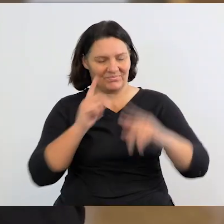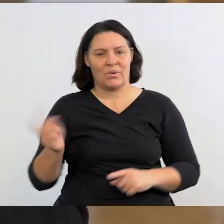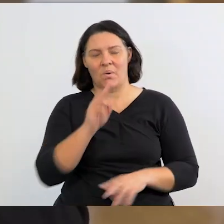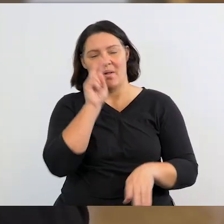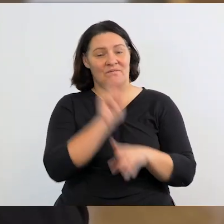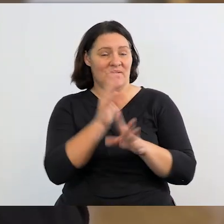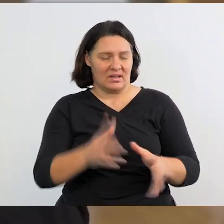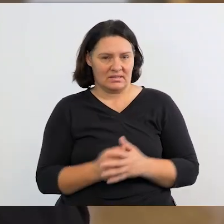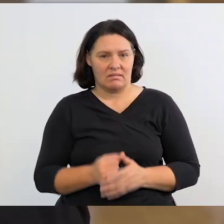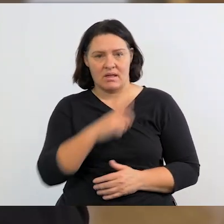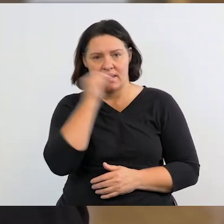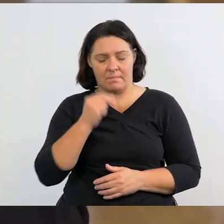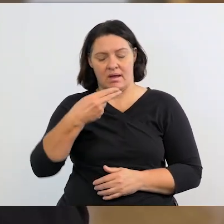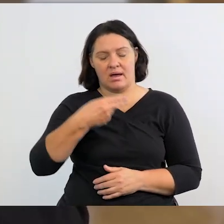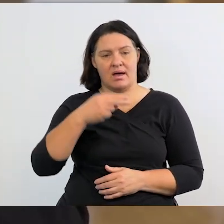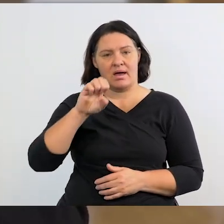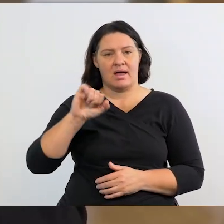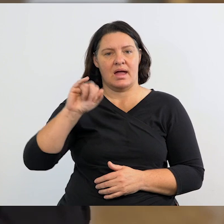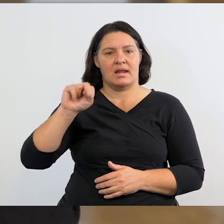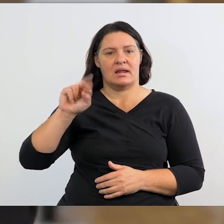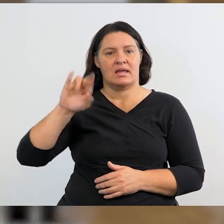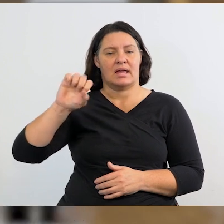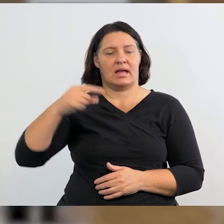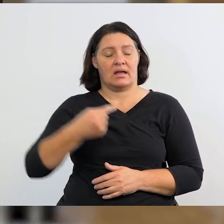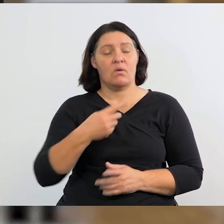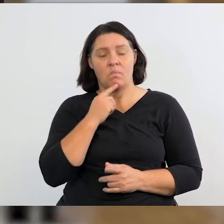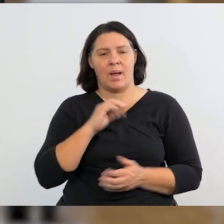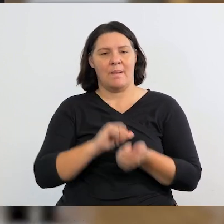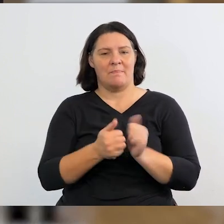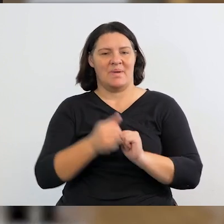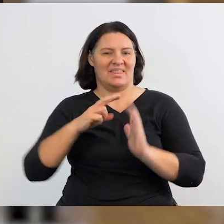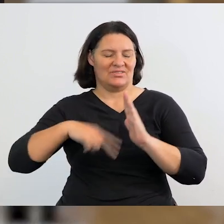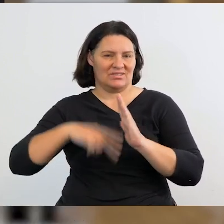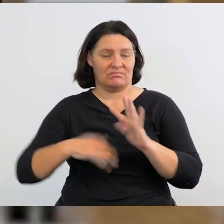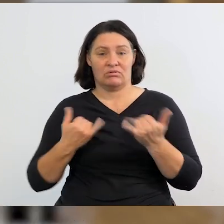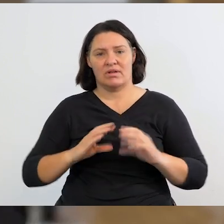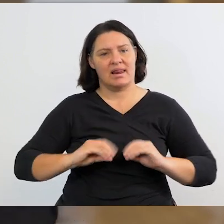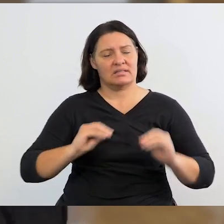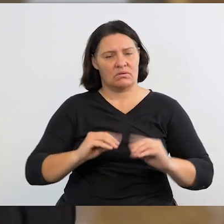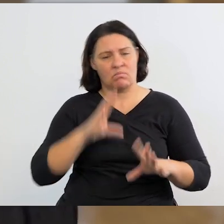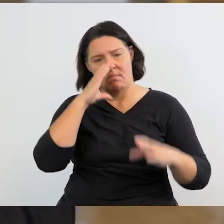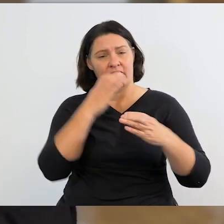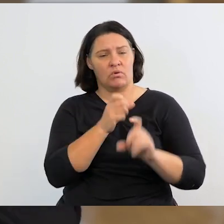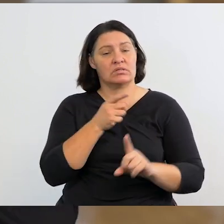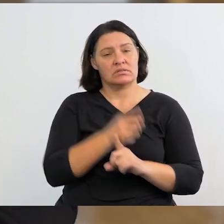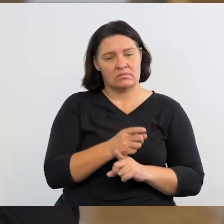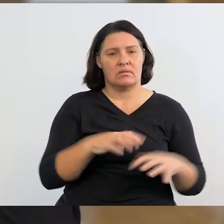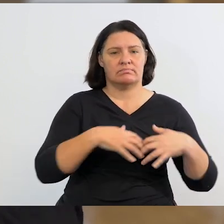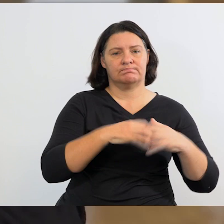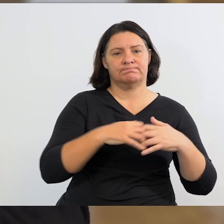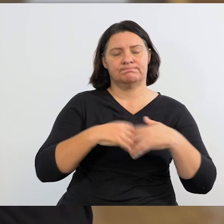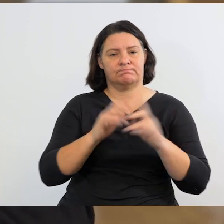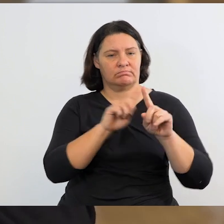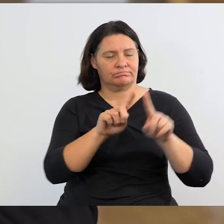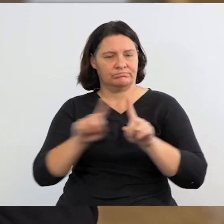Good day to all our viewers out there. My name is Heinrich Neertlen and this is Mathematical Literacy. In today's lesson, we'll be focusing on the drawing